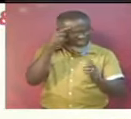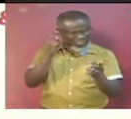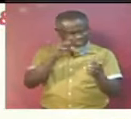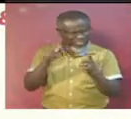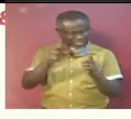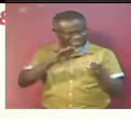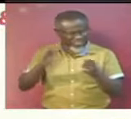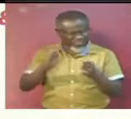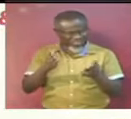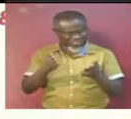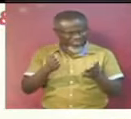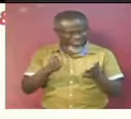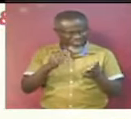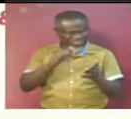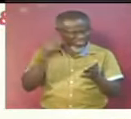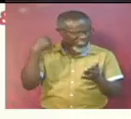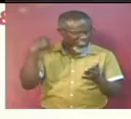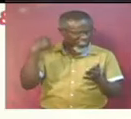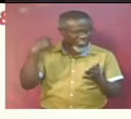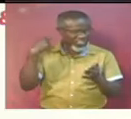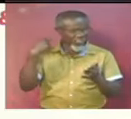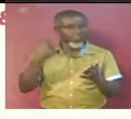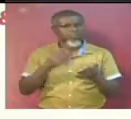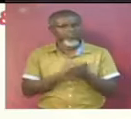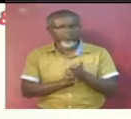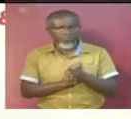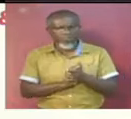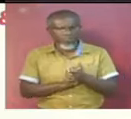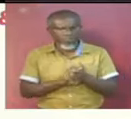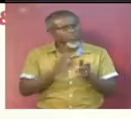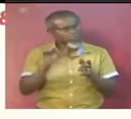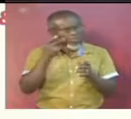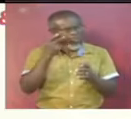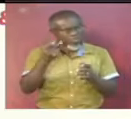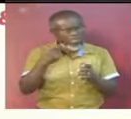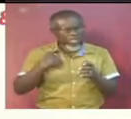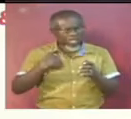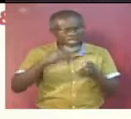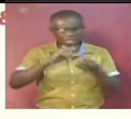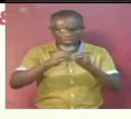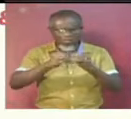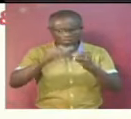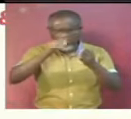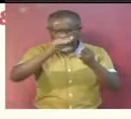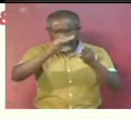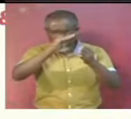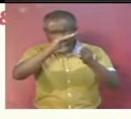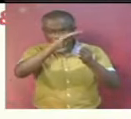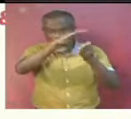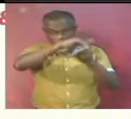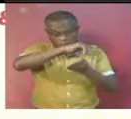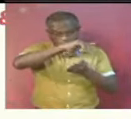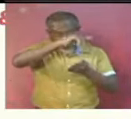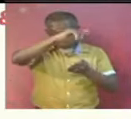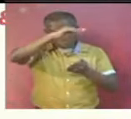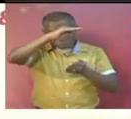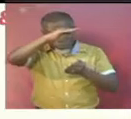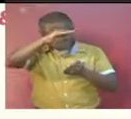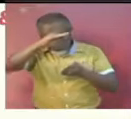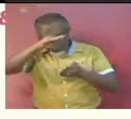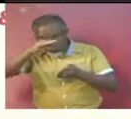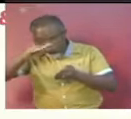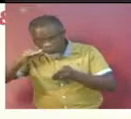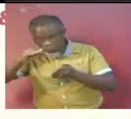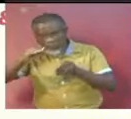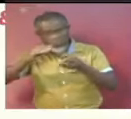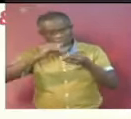in the numbers of cases that you see, as in between the peak of the infections and the peak in the deaths.